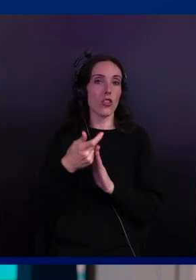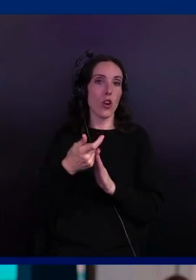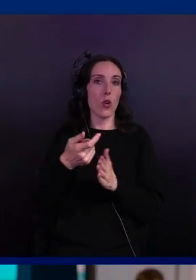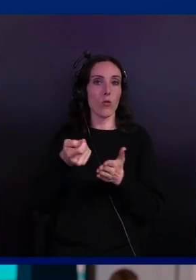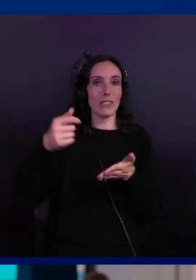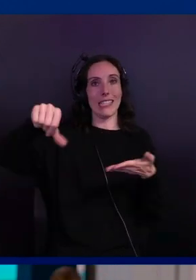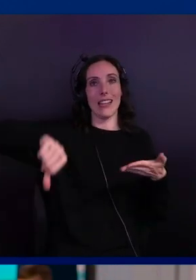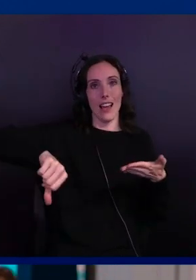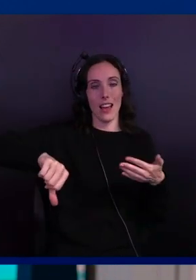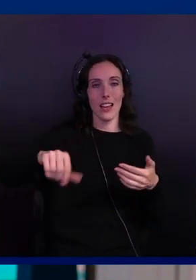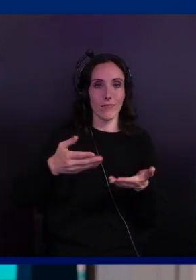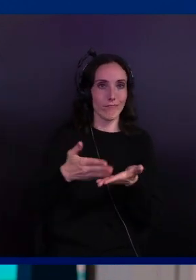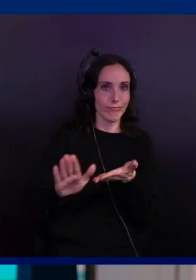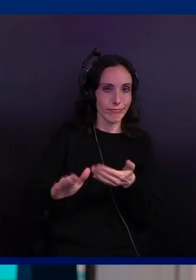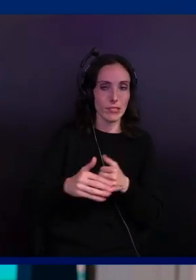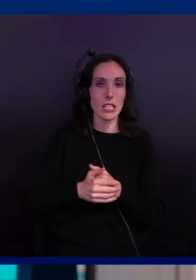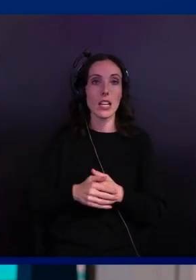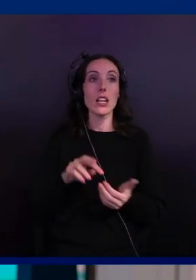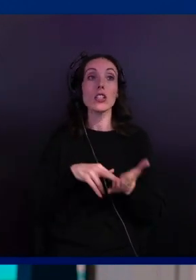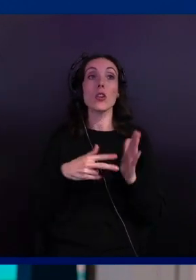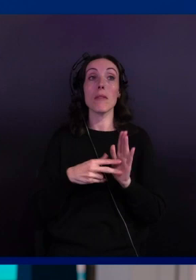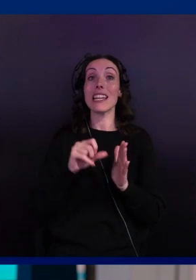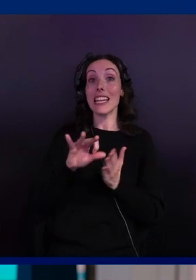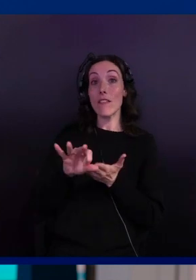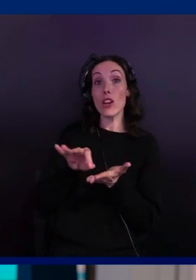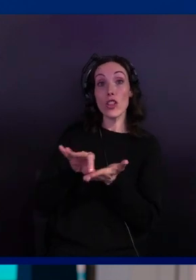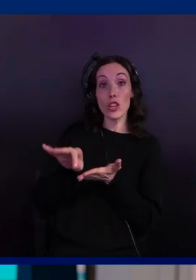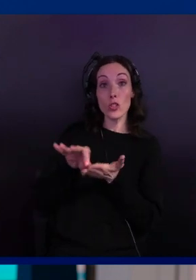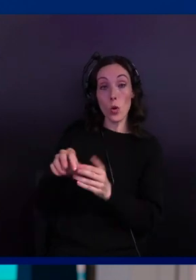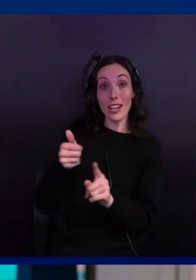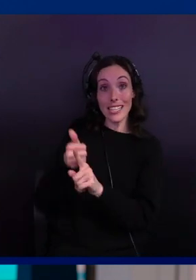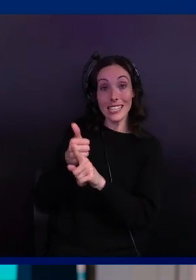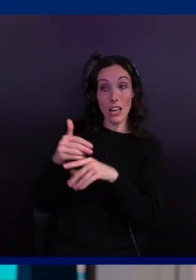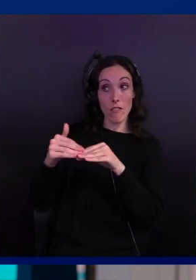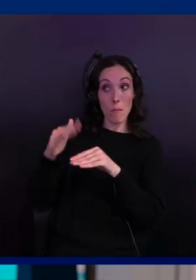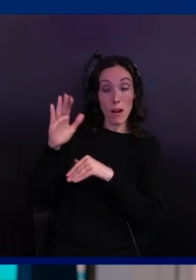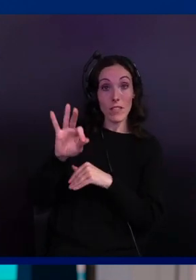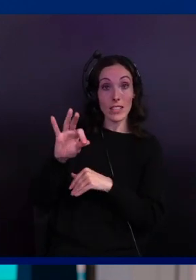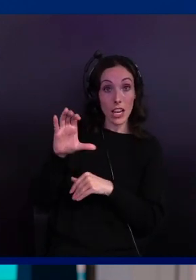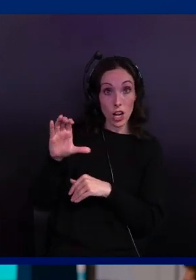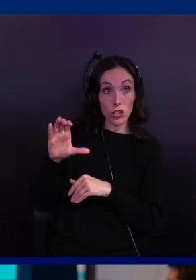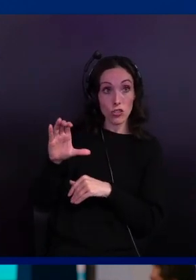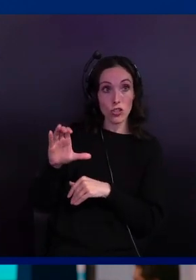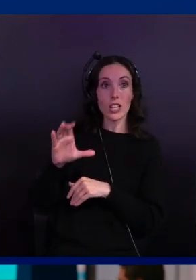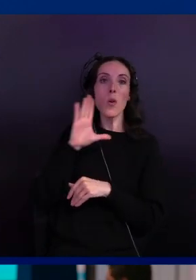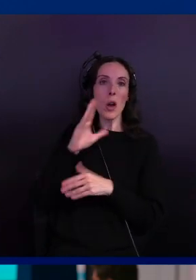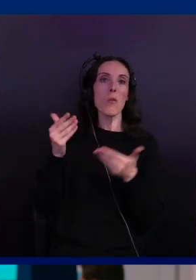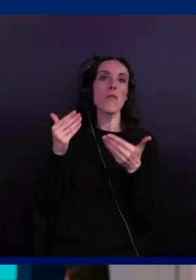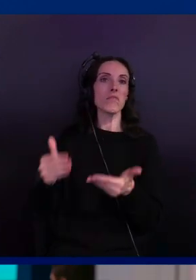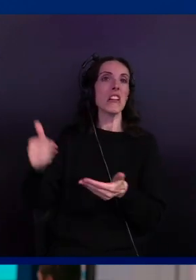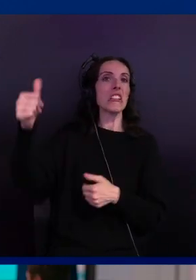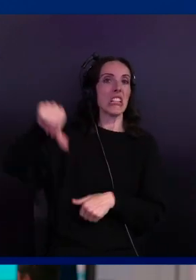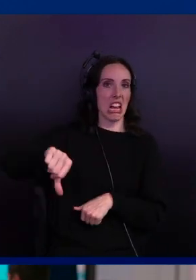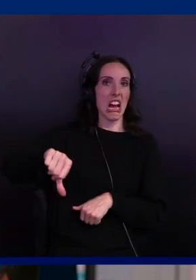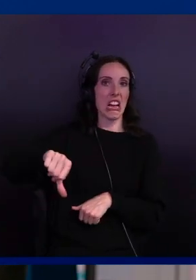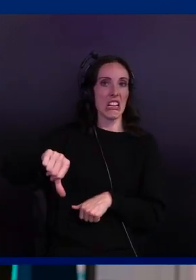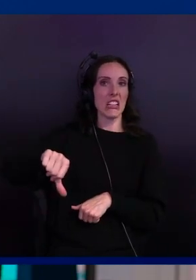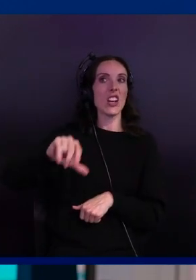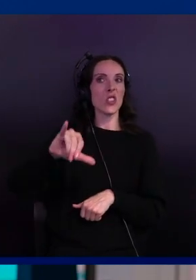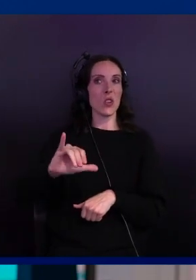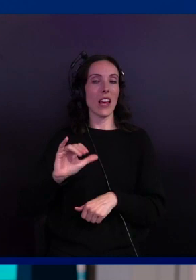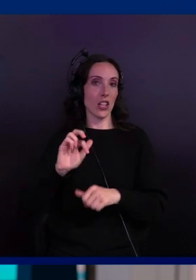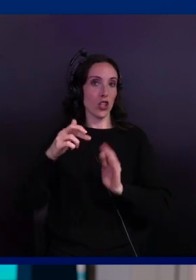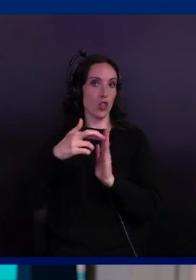registration score where it is greater than or equal to 900. You just do the deny. This is the rule I'm putting it